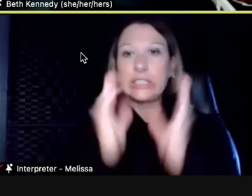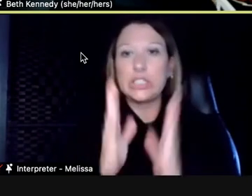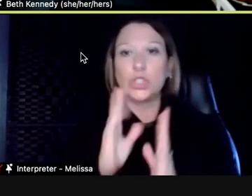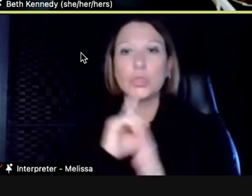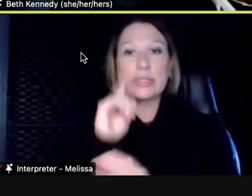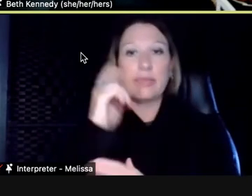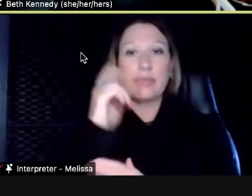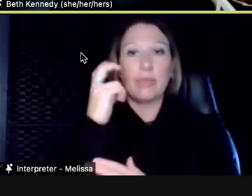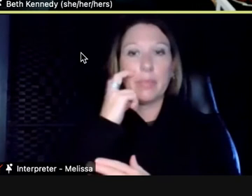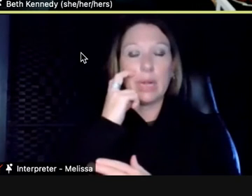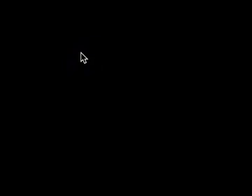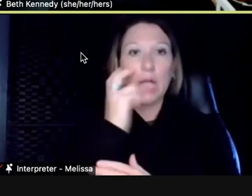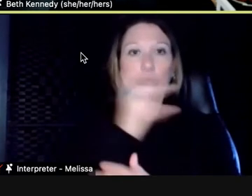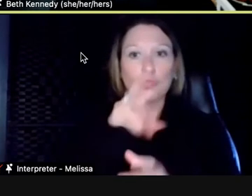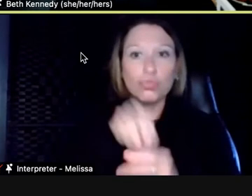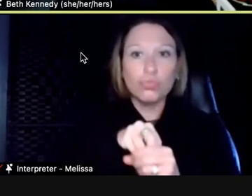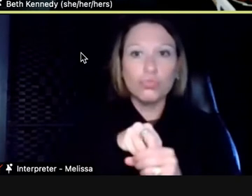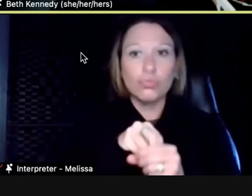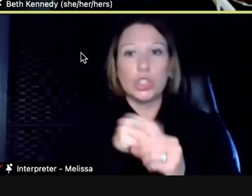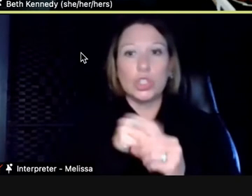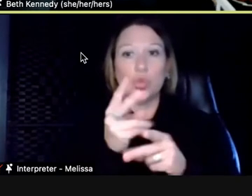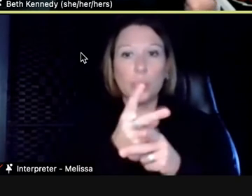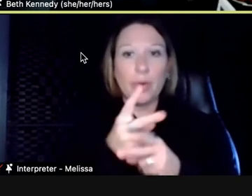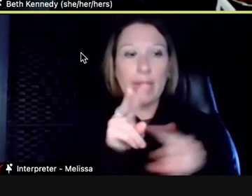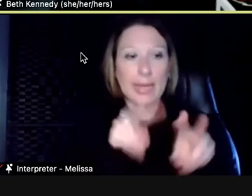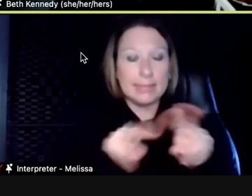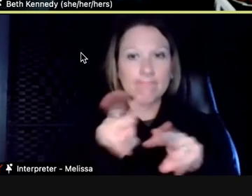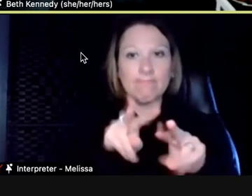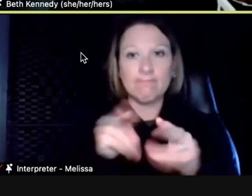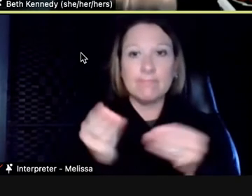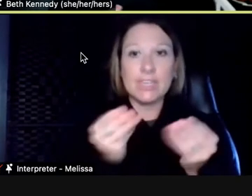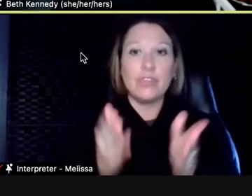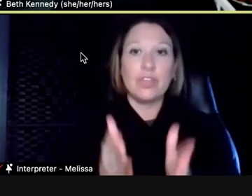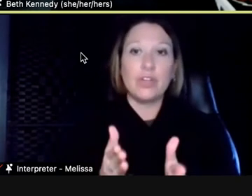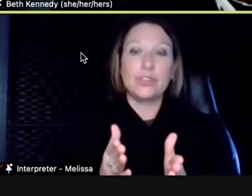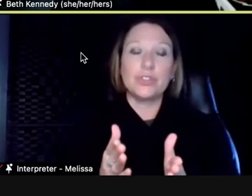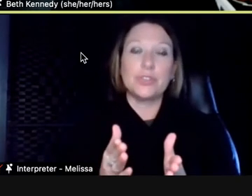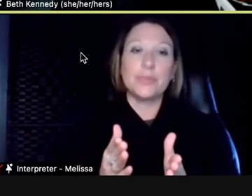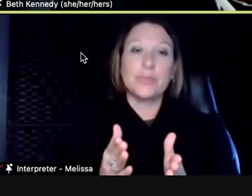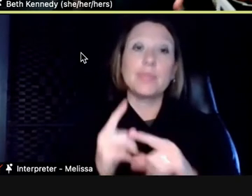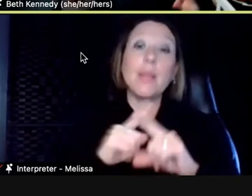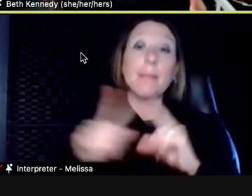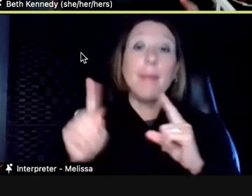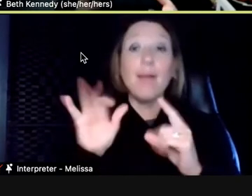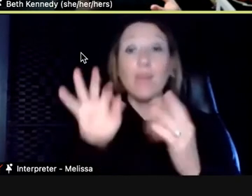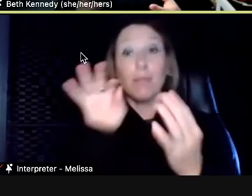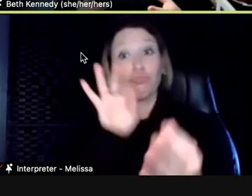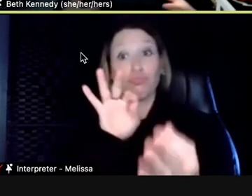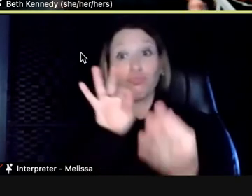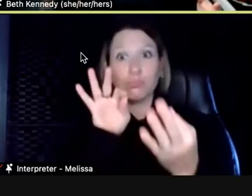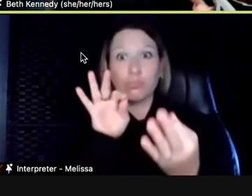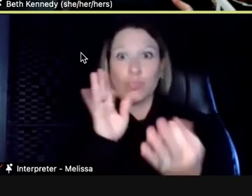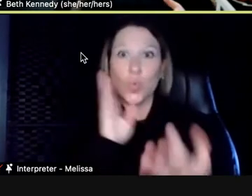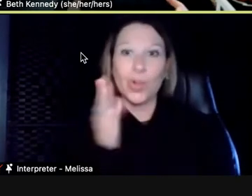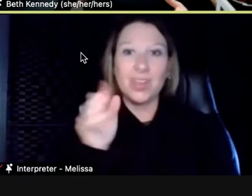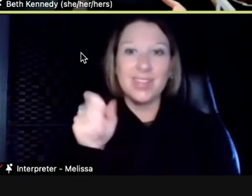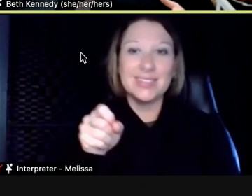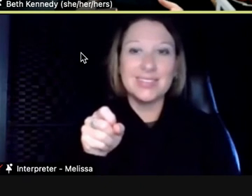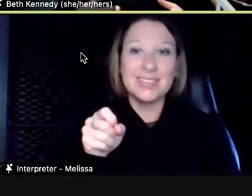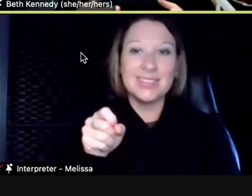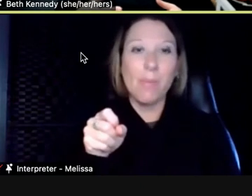supervised interveners. But in a perfect world, that would happen. Instead, we have the vision consultants and the